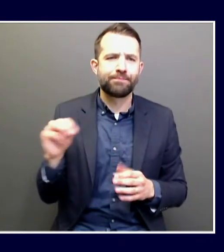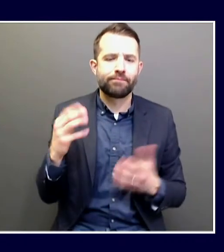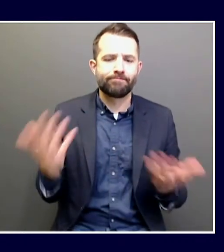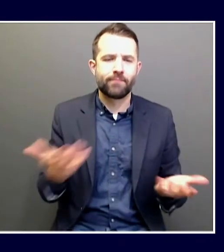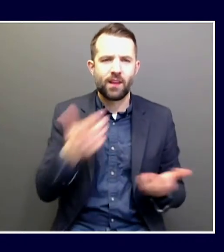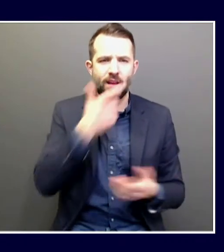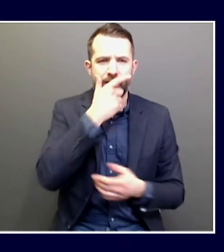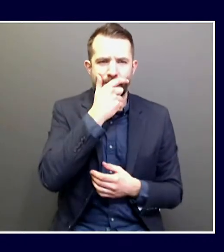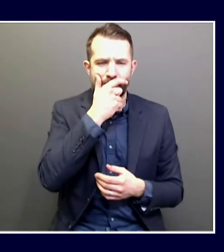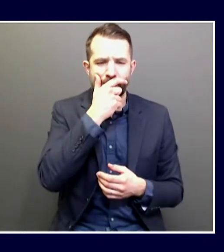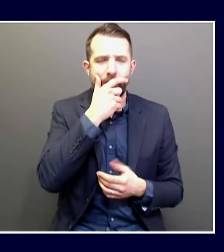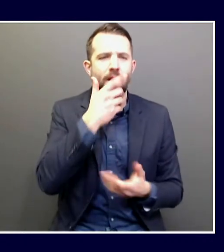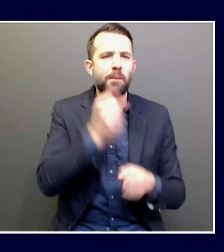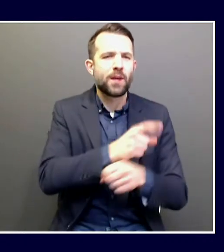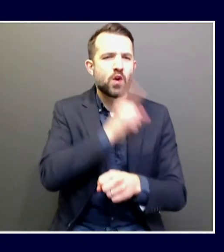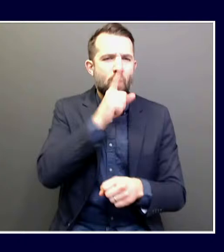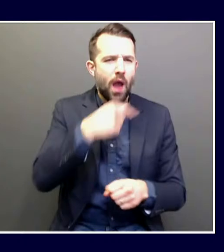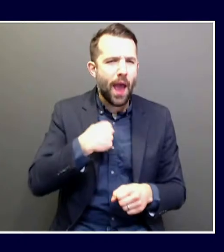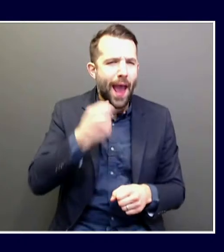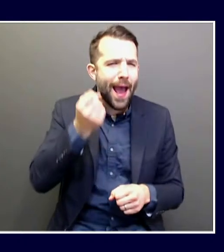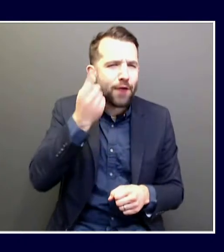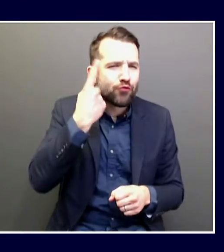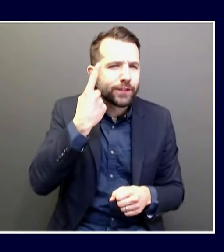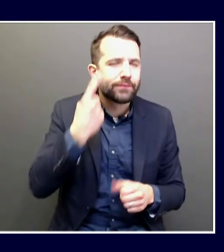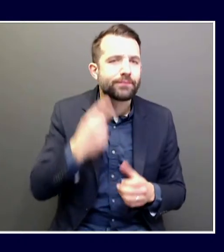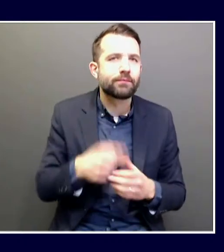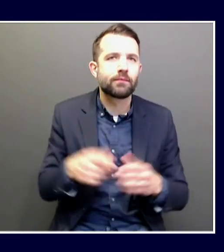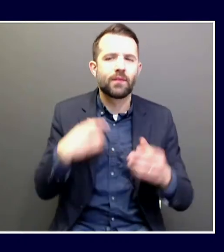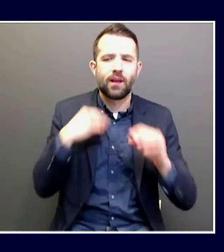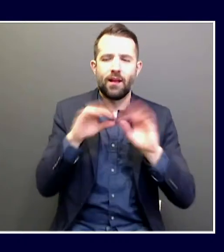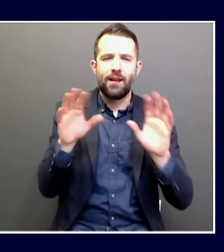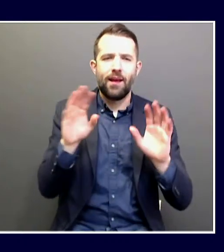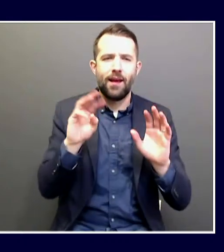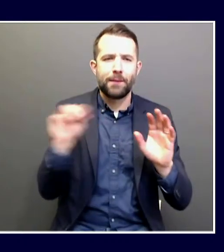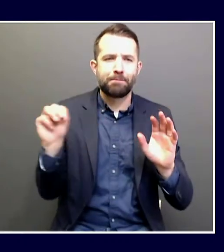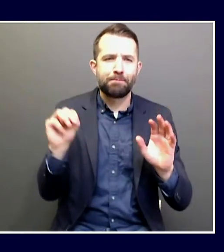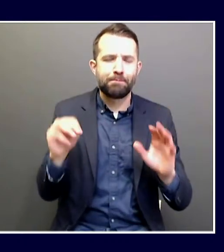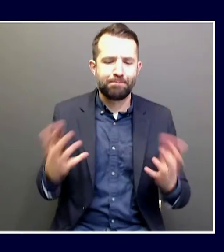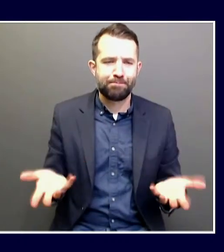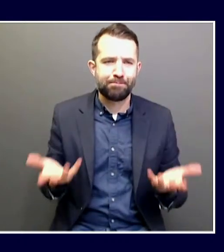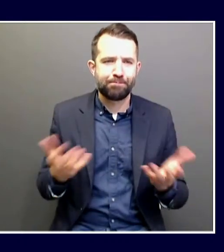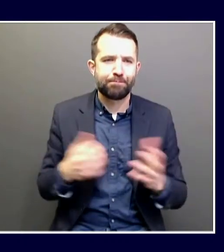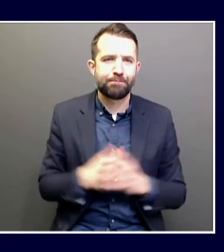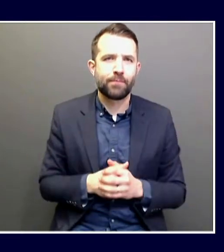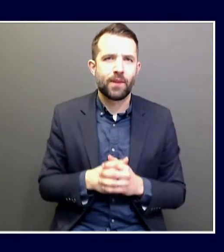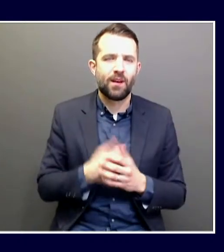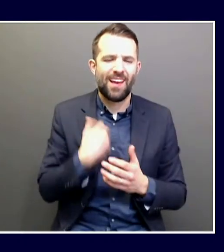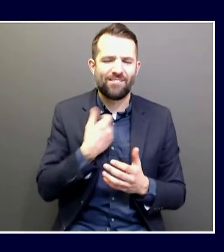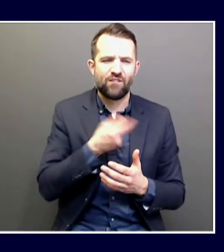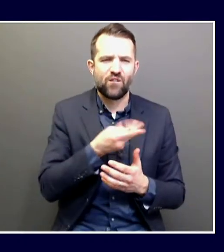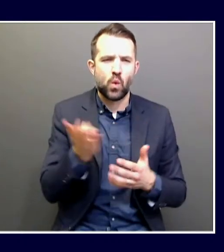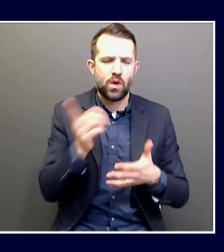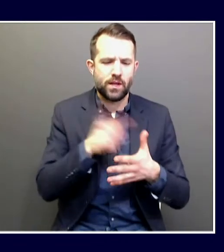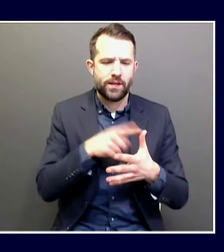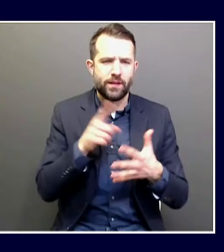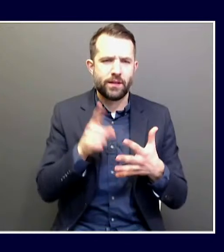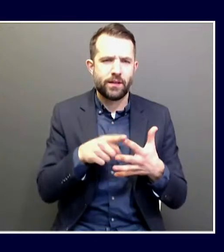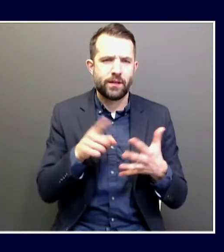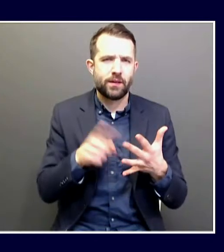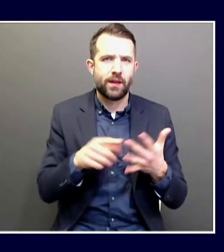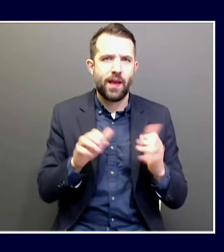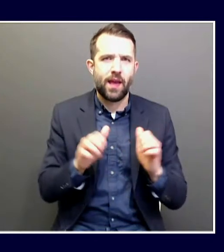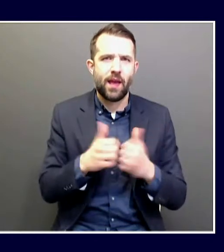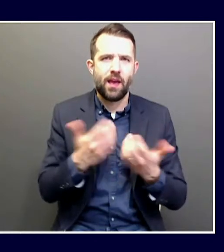around a couple of things regarding the new metrics. So,